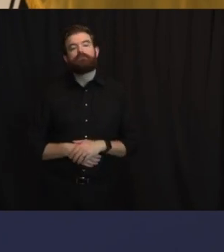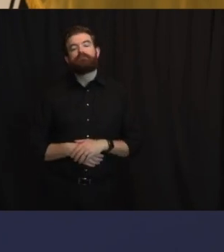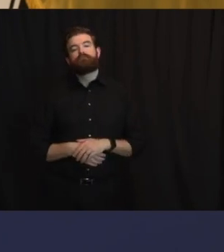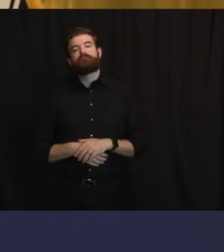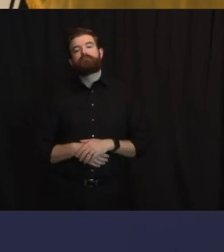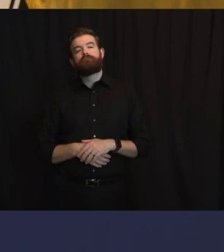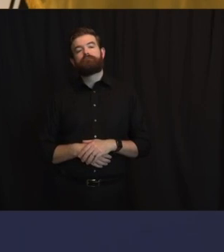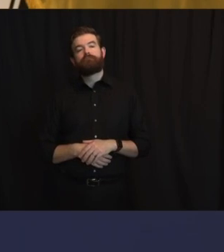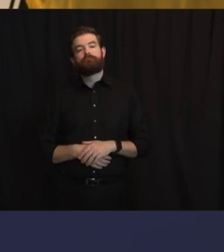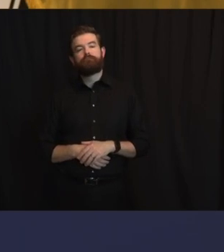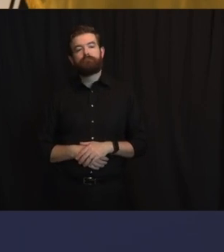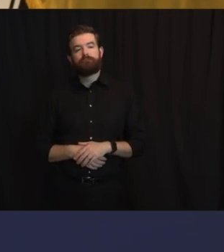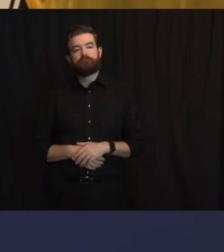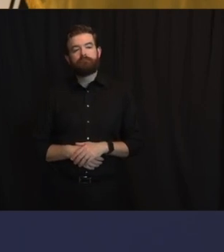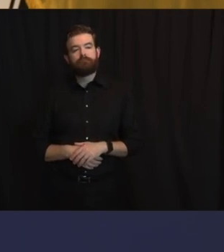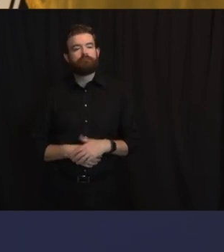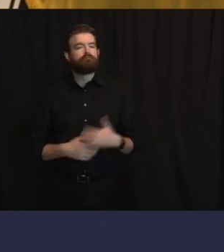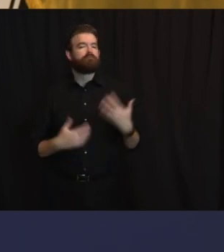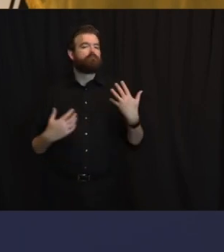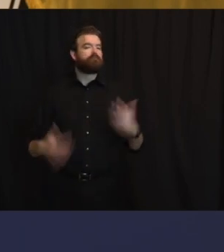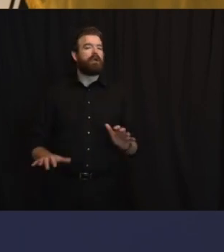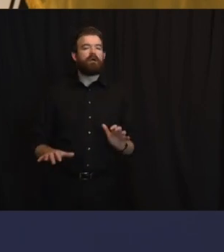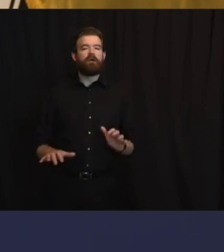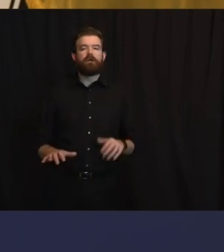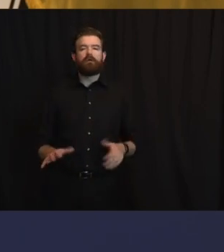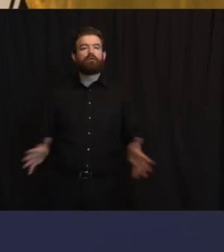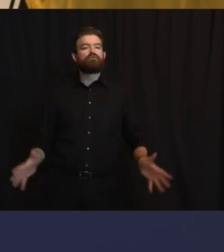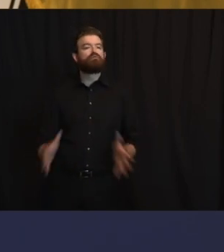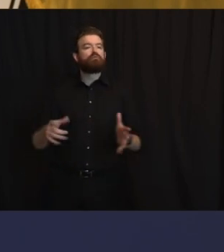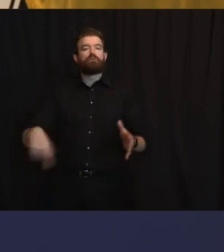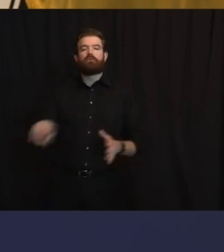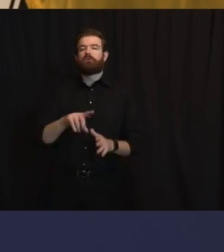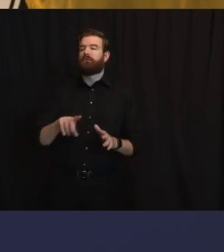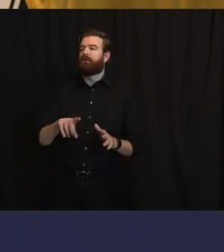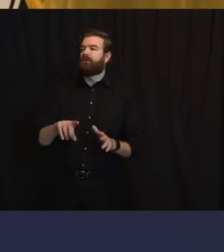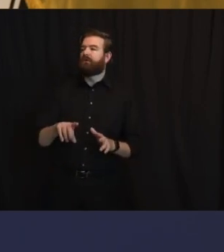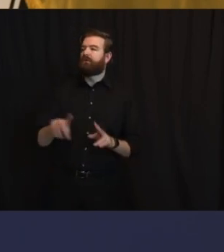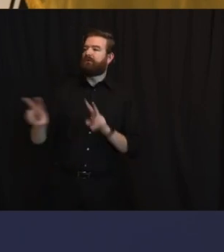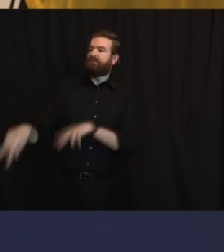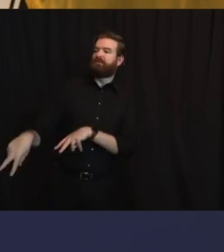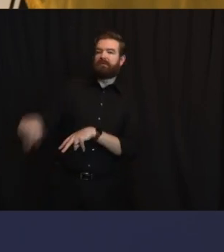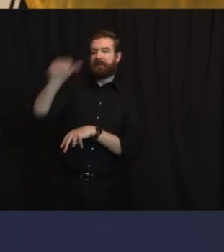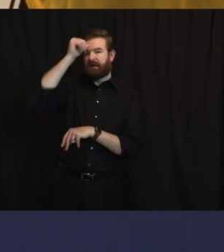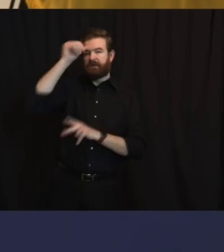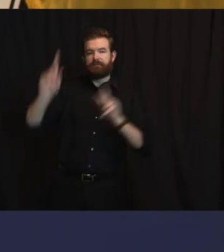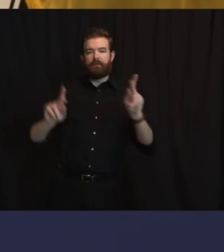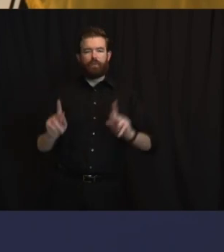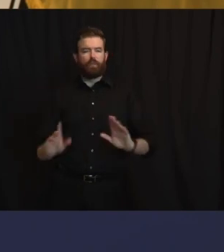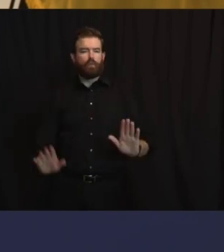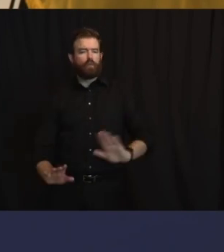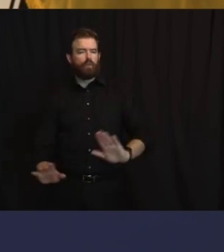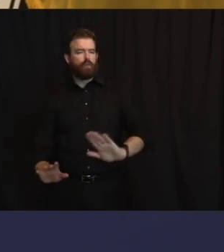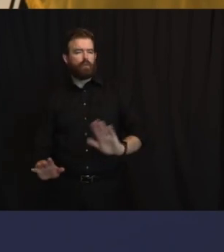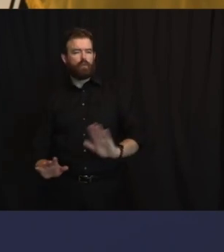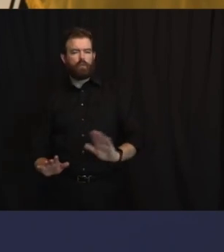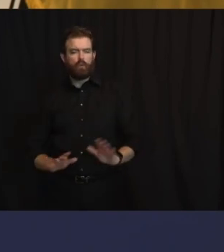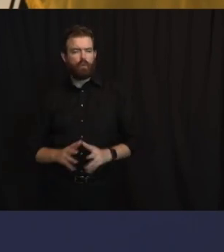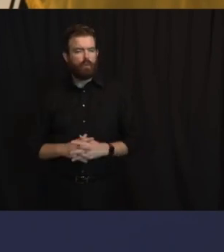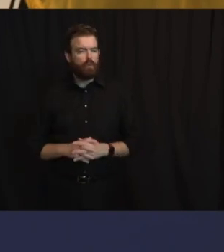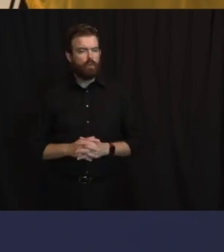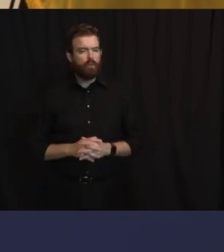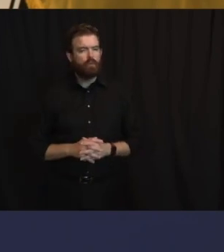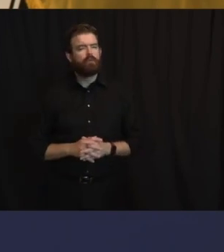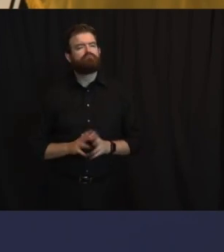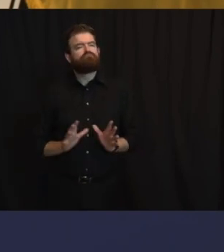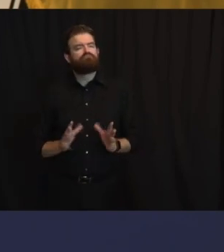descent. There's none of that, period. But I think the more we can stay away from each other right now, the safer we'll be. Judy, you